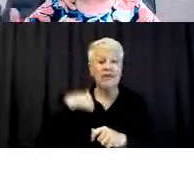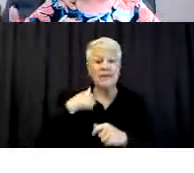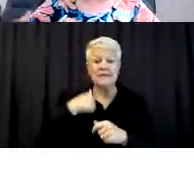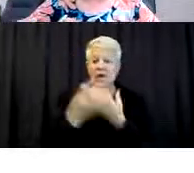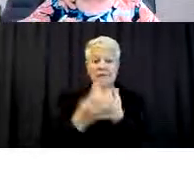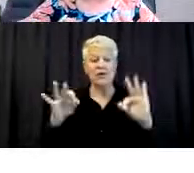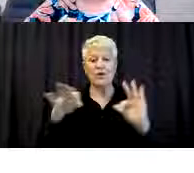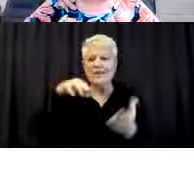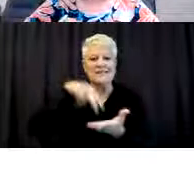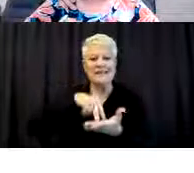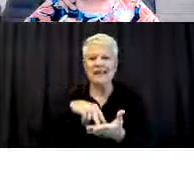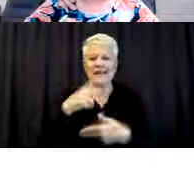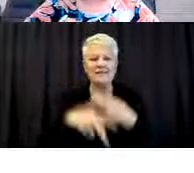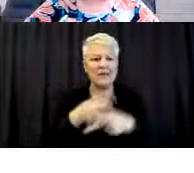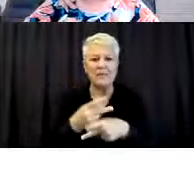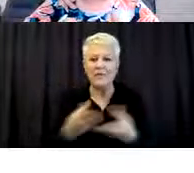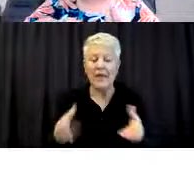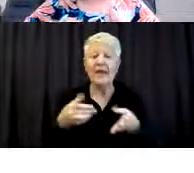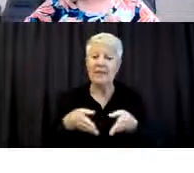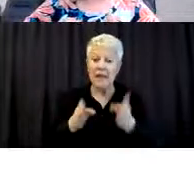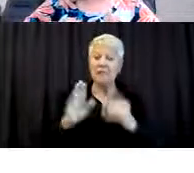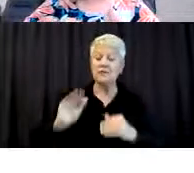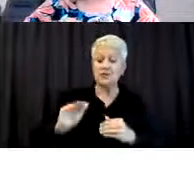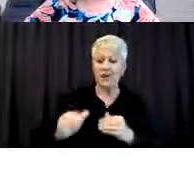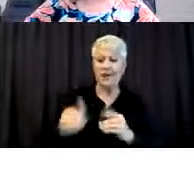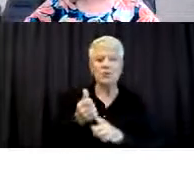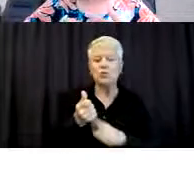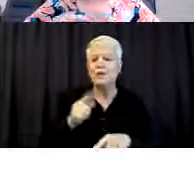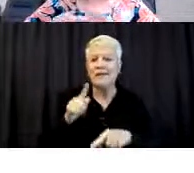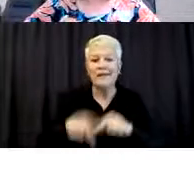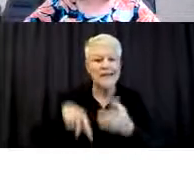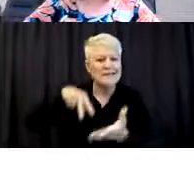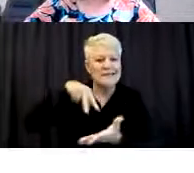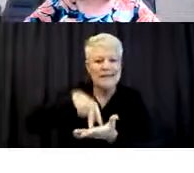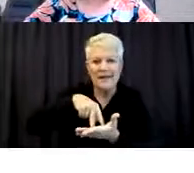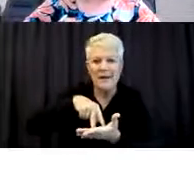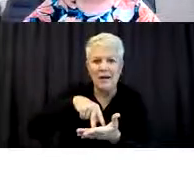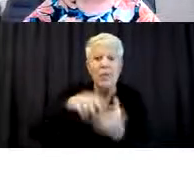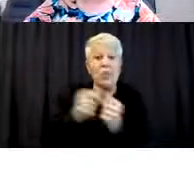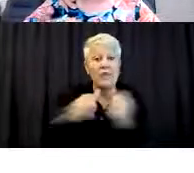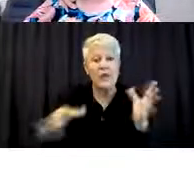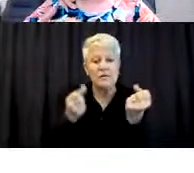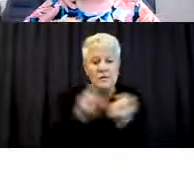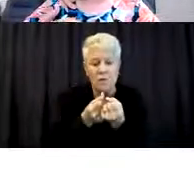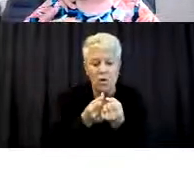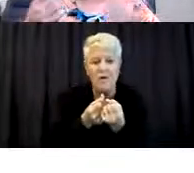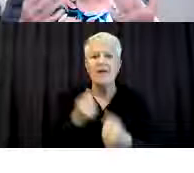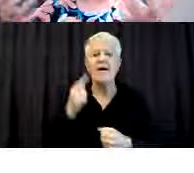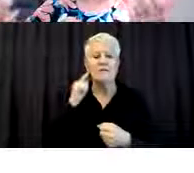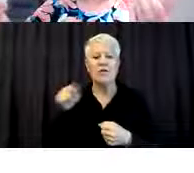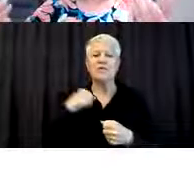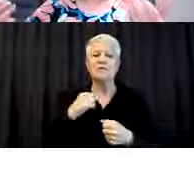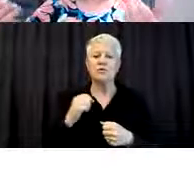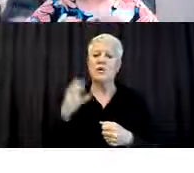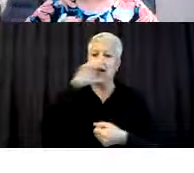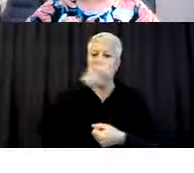of thing that allows a child who is unable to stand up unsupported to be able to assume an